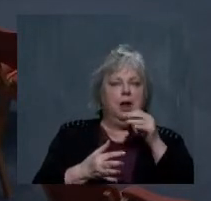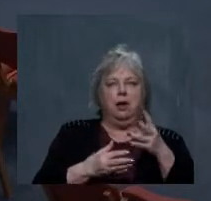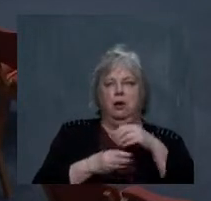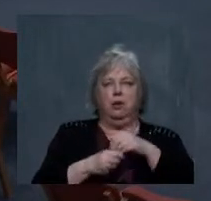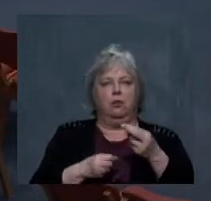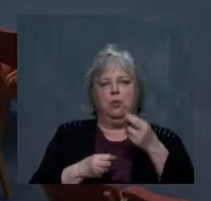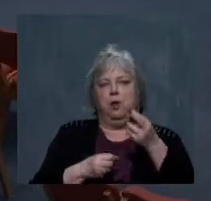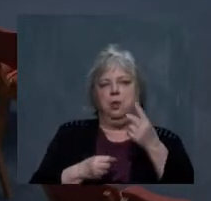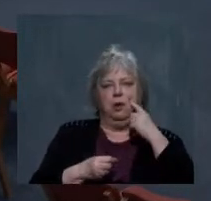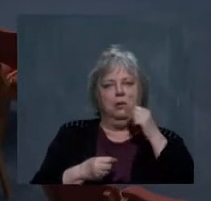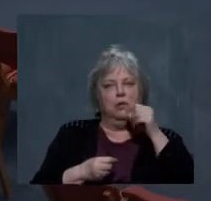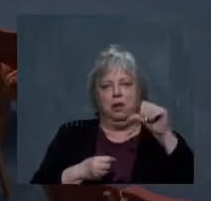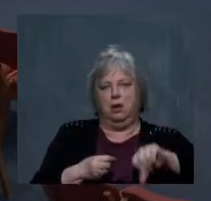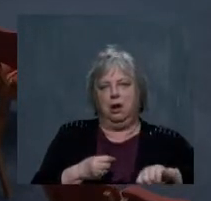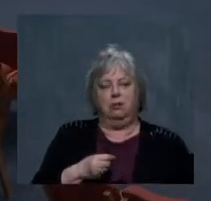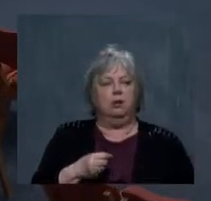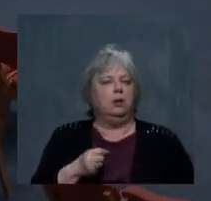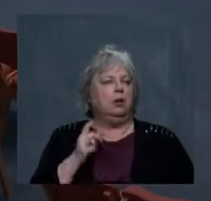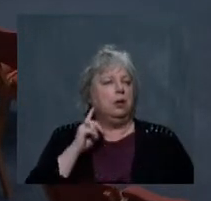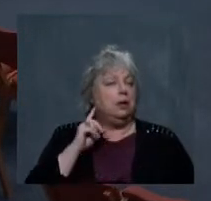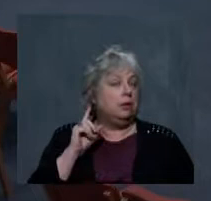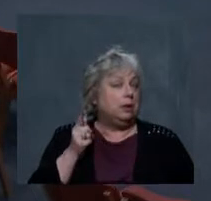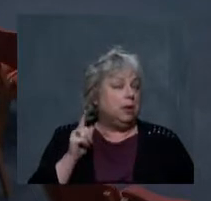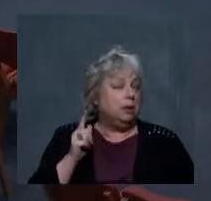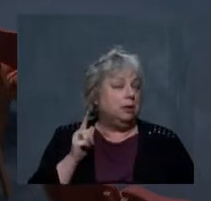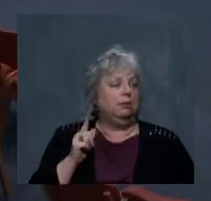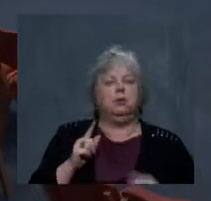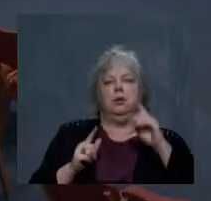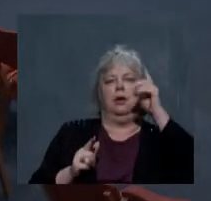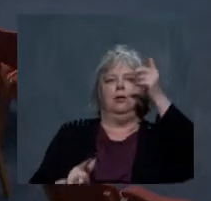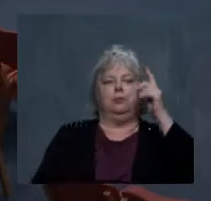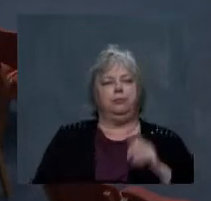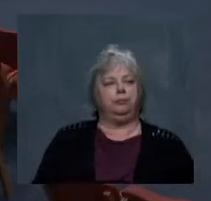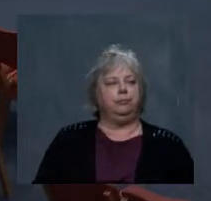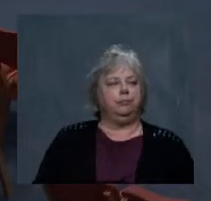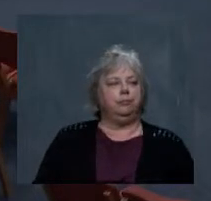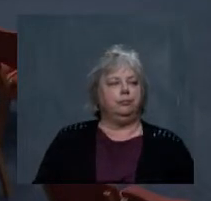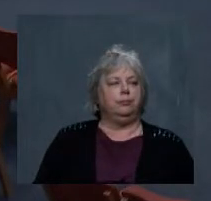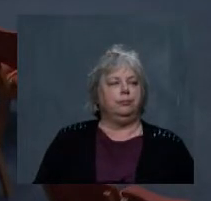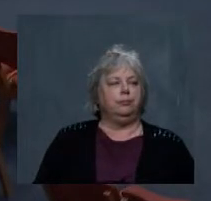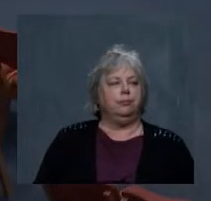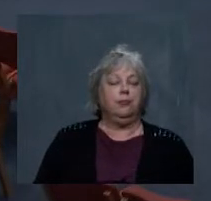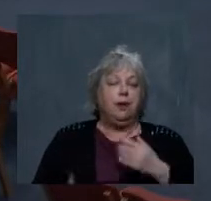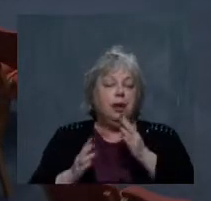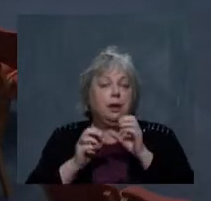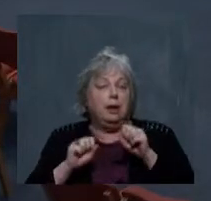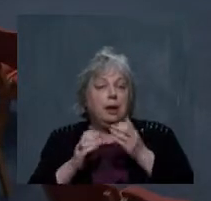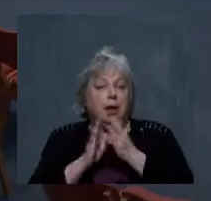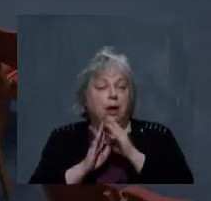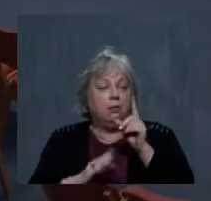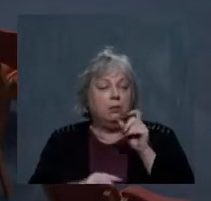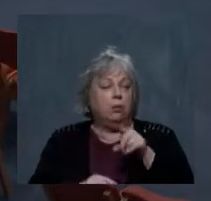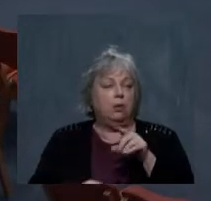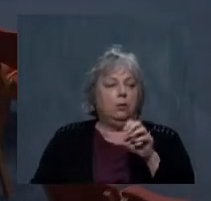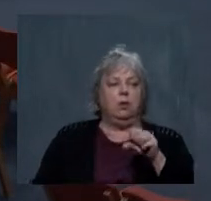denials. Okay, do I hear a second to his motion? Yes.